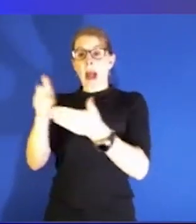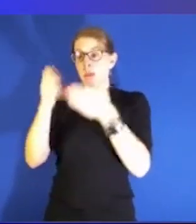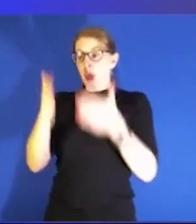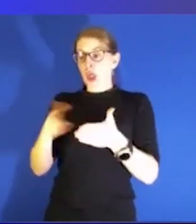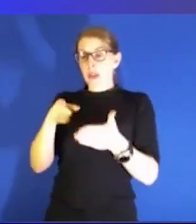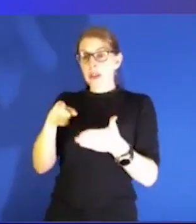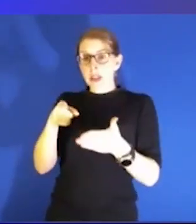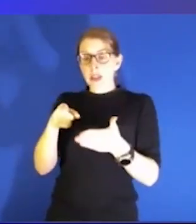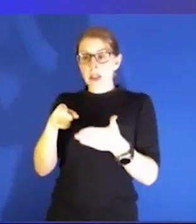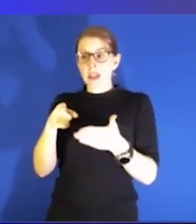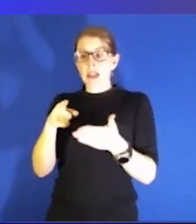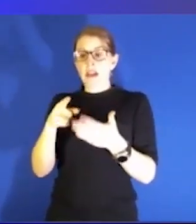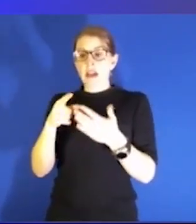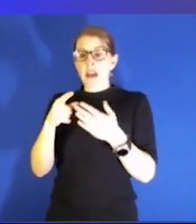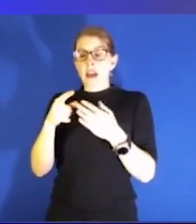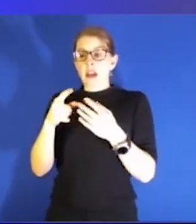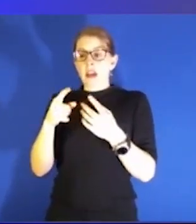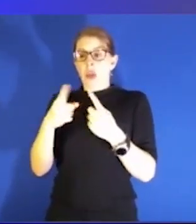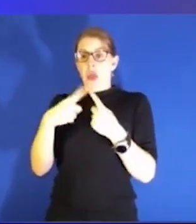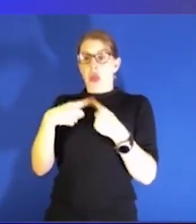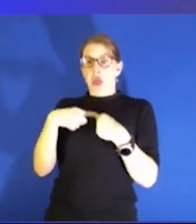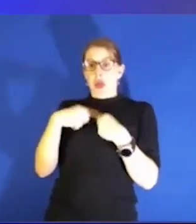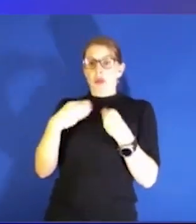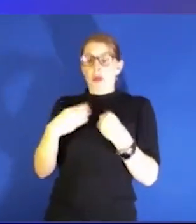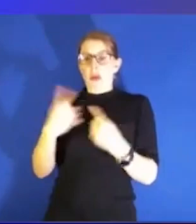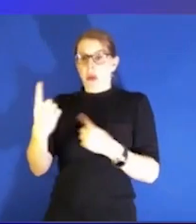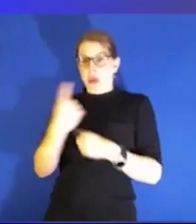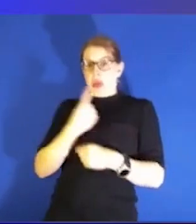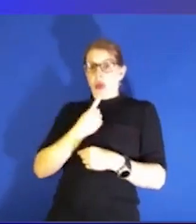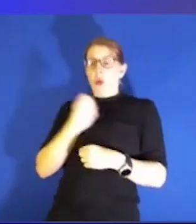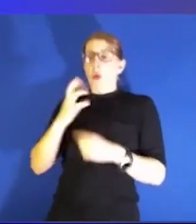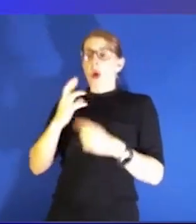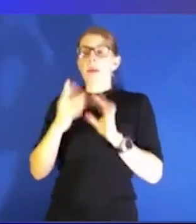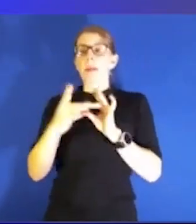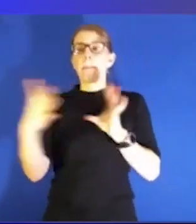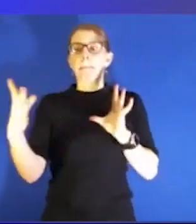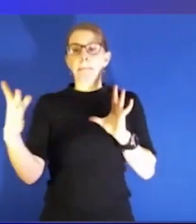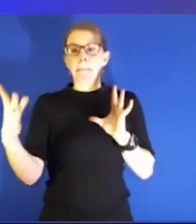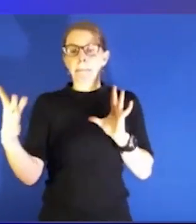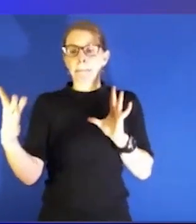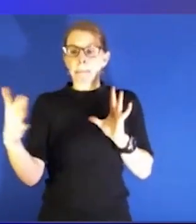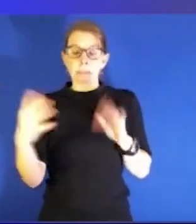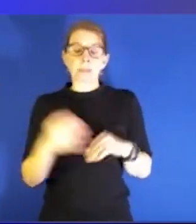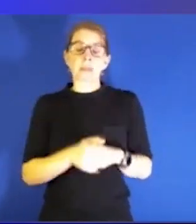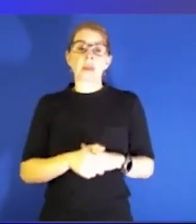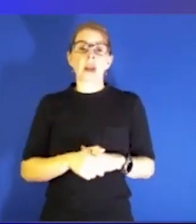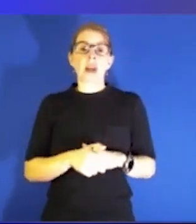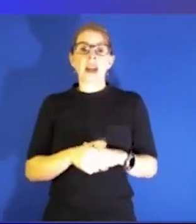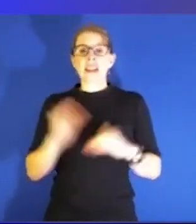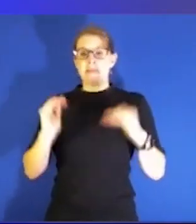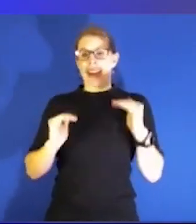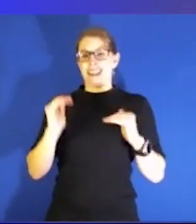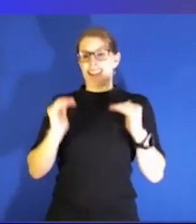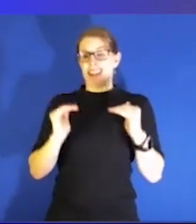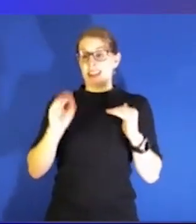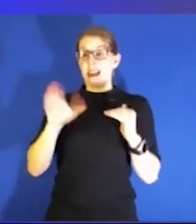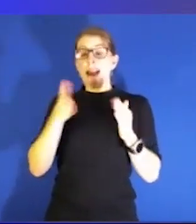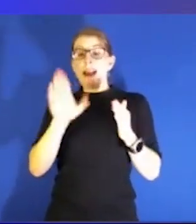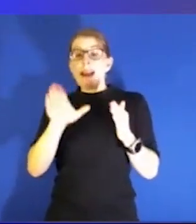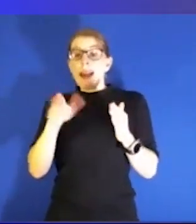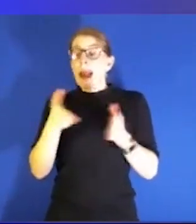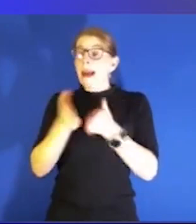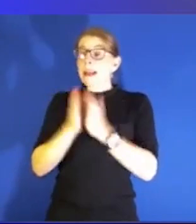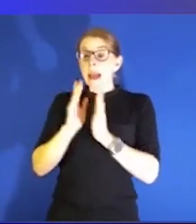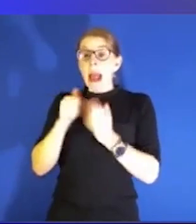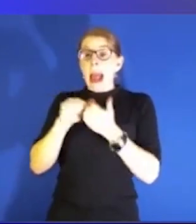smother or abandon, right? So getting back to that balance idea of asking the person what they want, can I help you? How can I